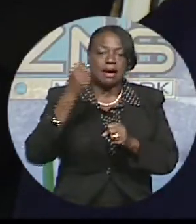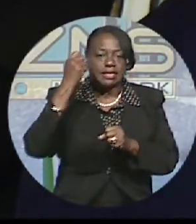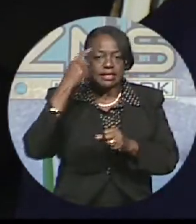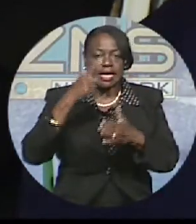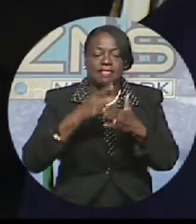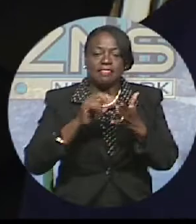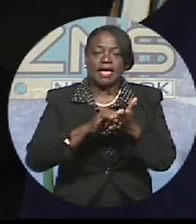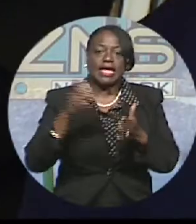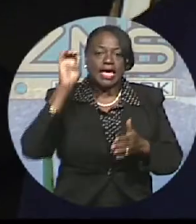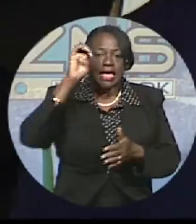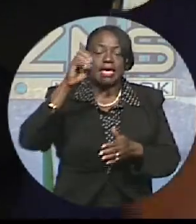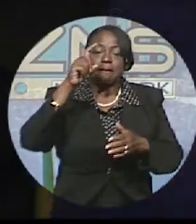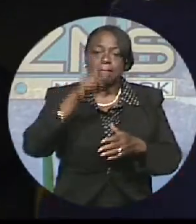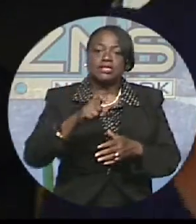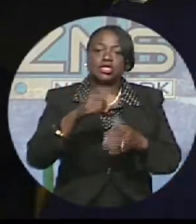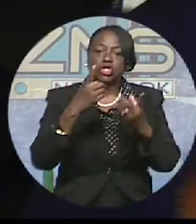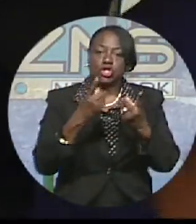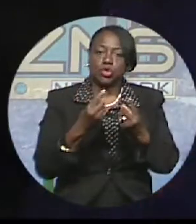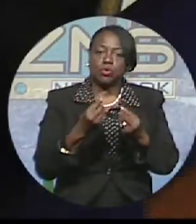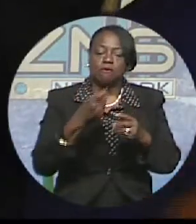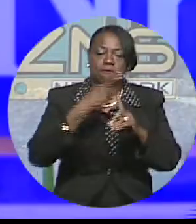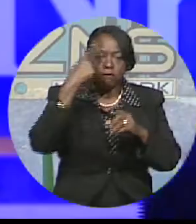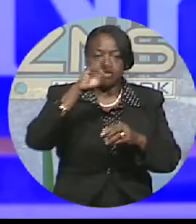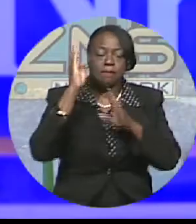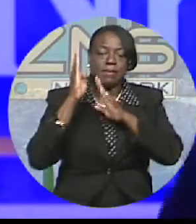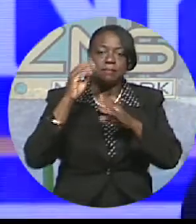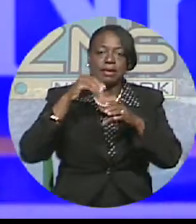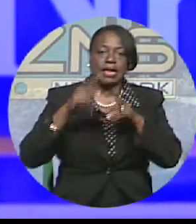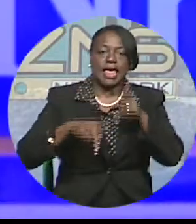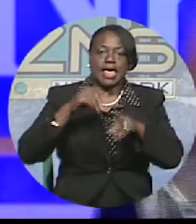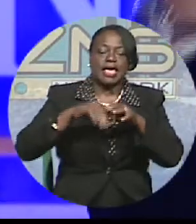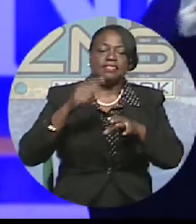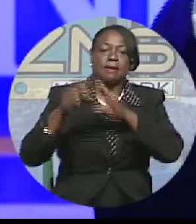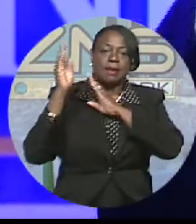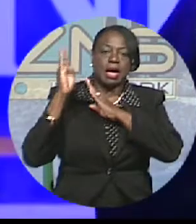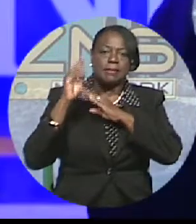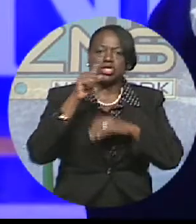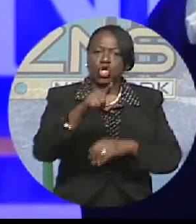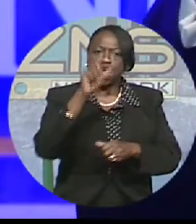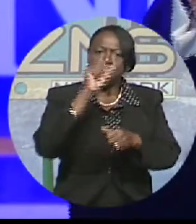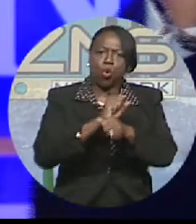urged party members not to become weary in waiting. You worked hard